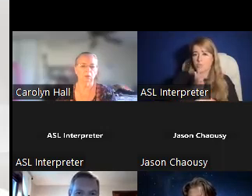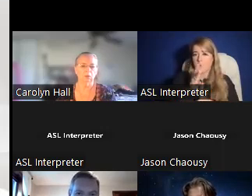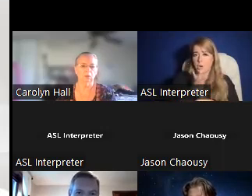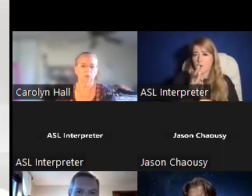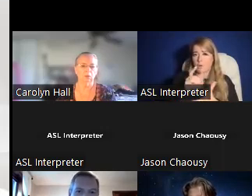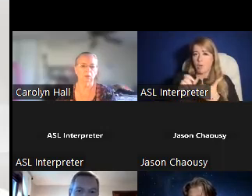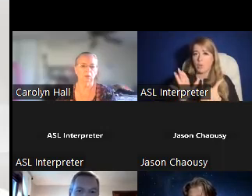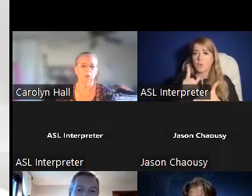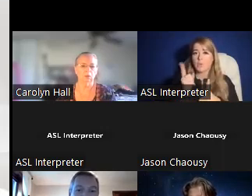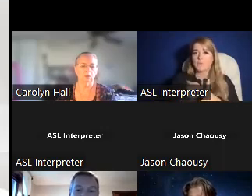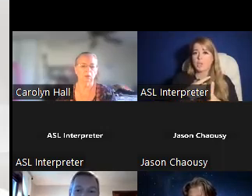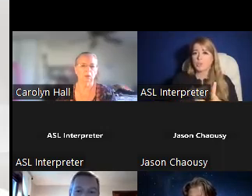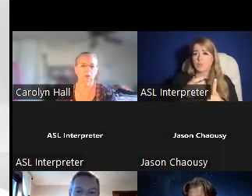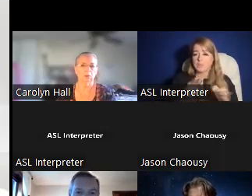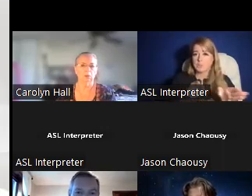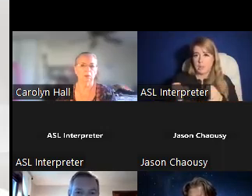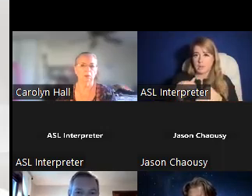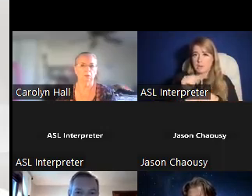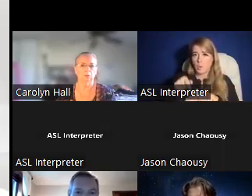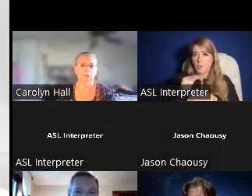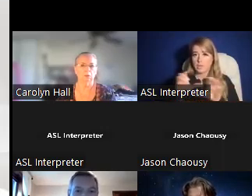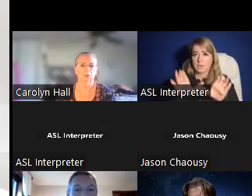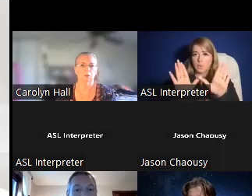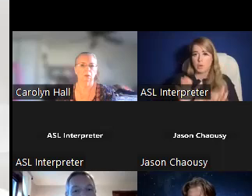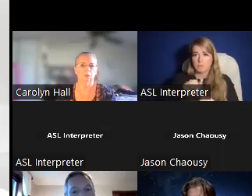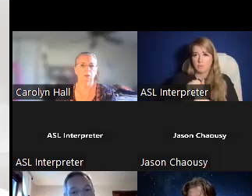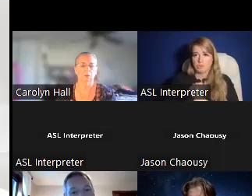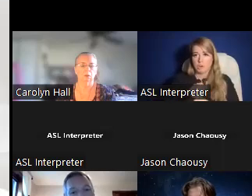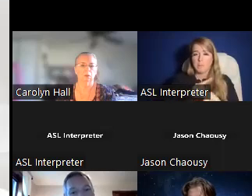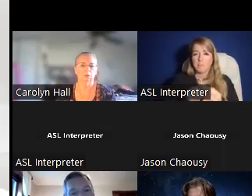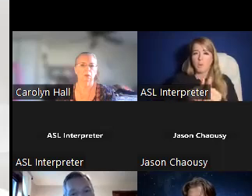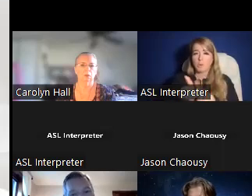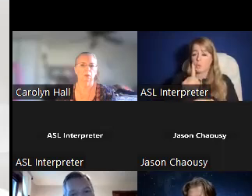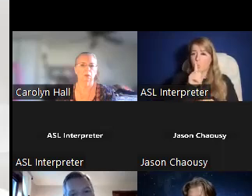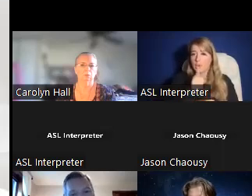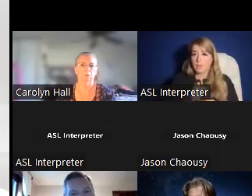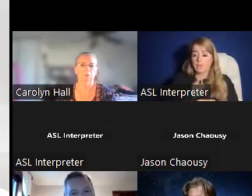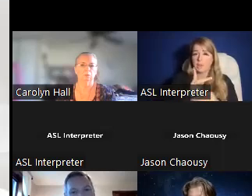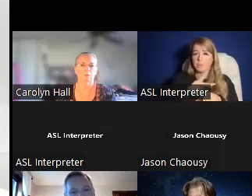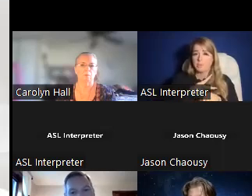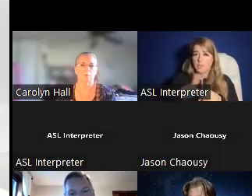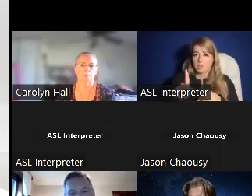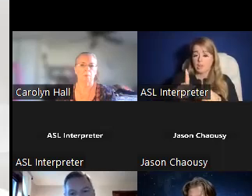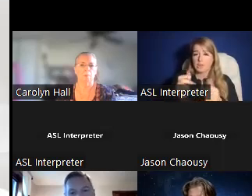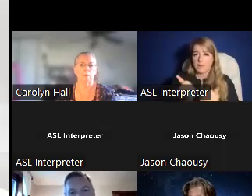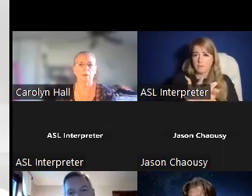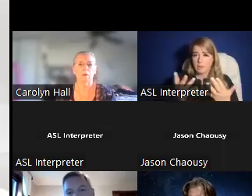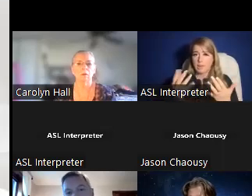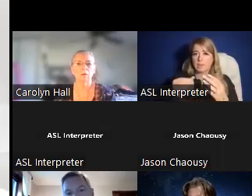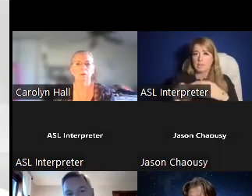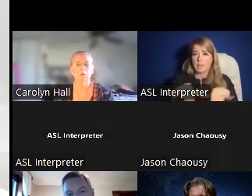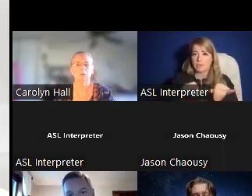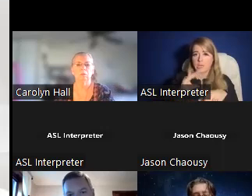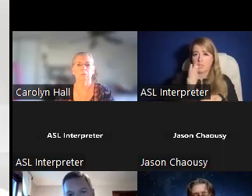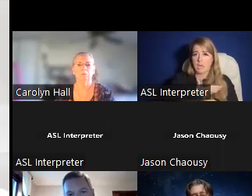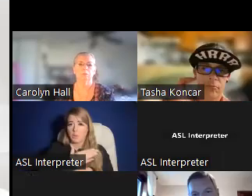grievance plan, and not only did a fantastic job with that, but really professionalizing and standardizing our